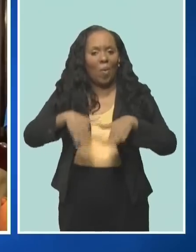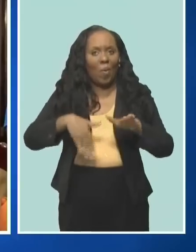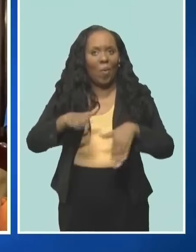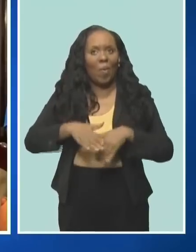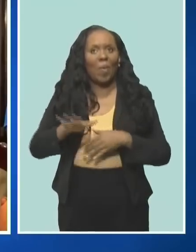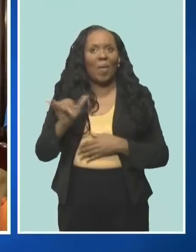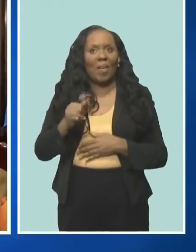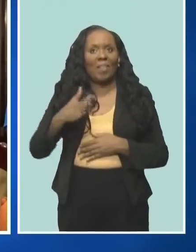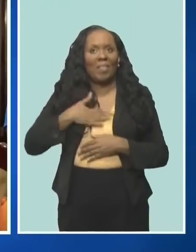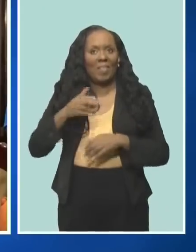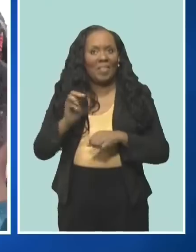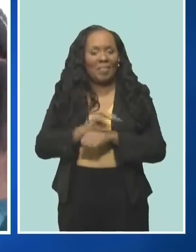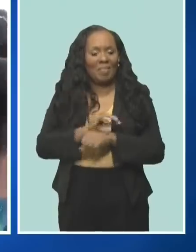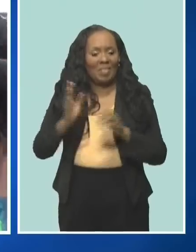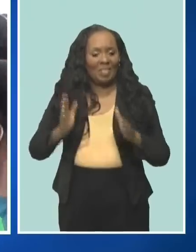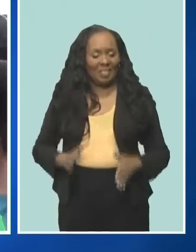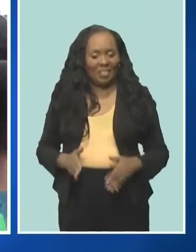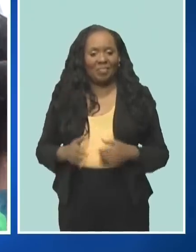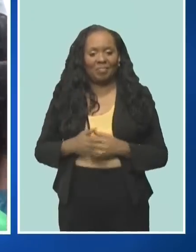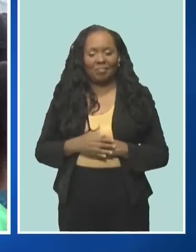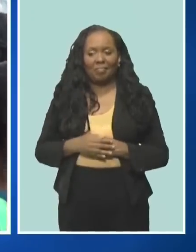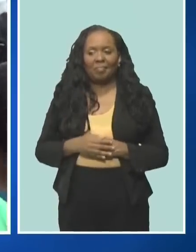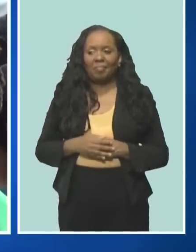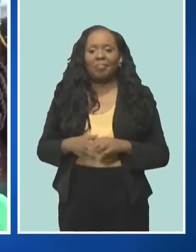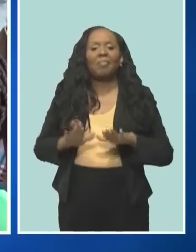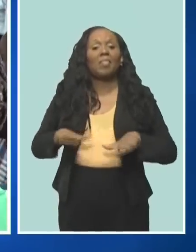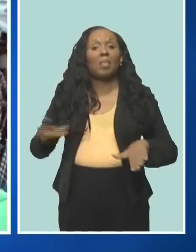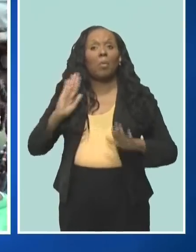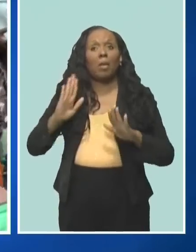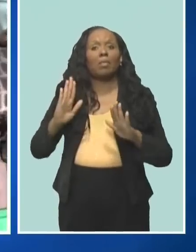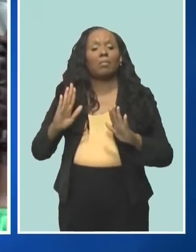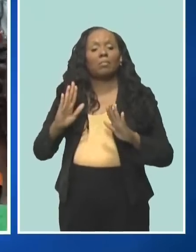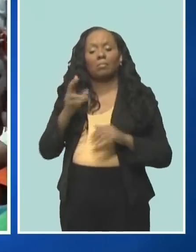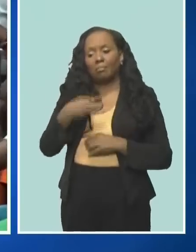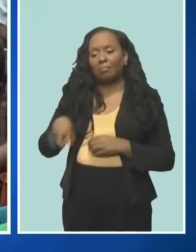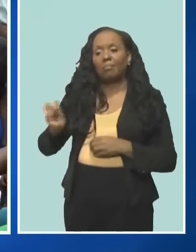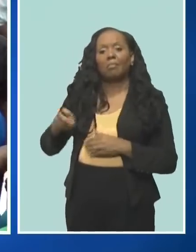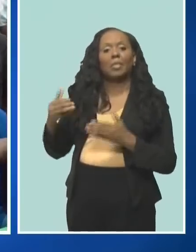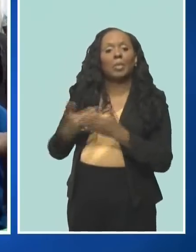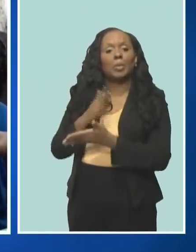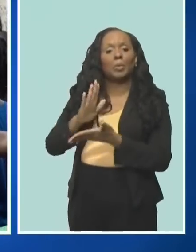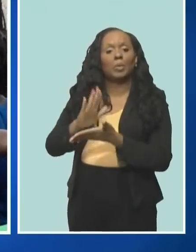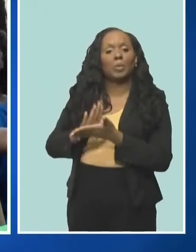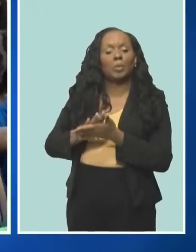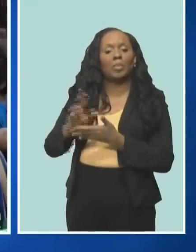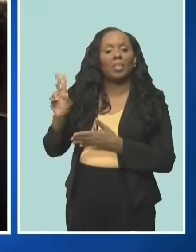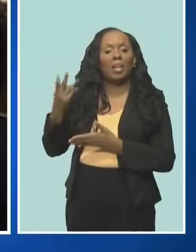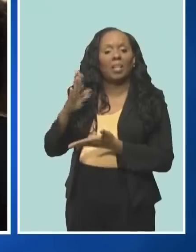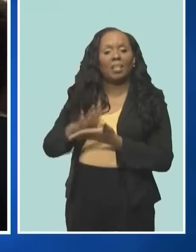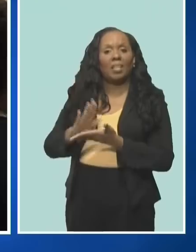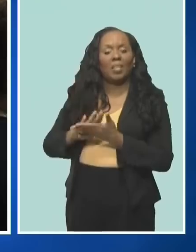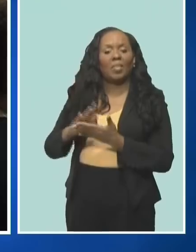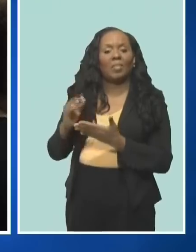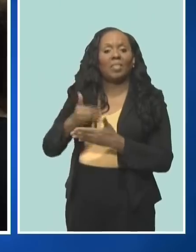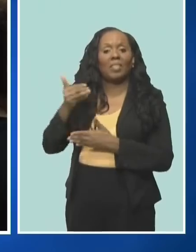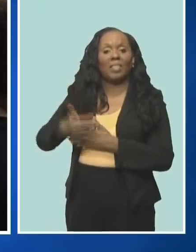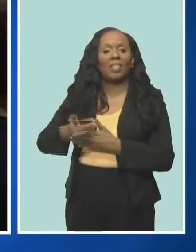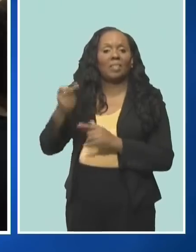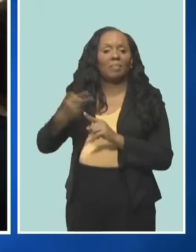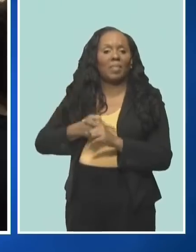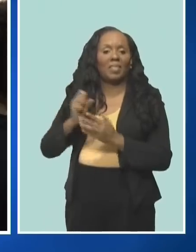my minister. The children move on to their new schools come September. Rachel